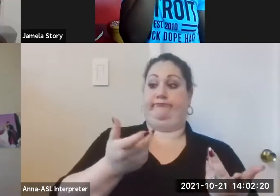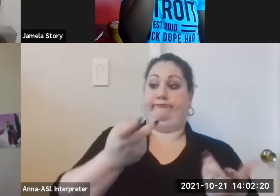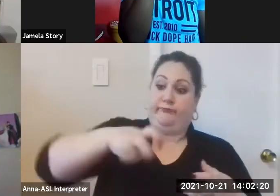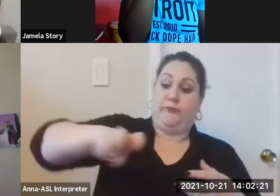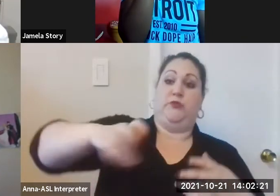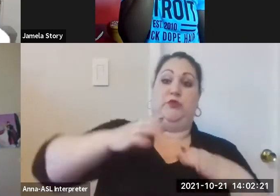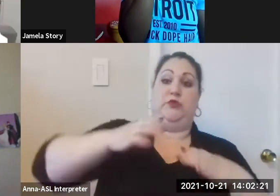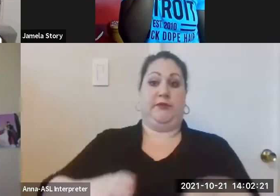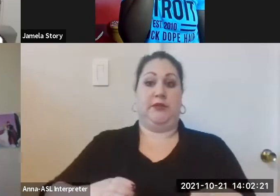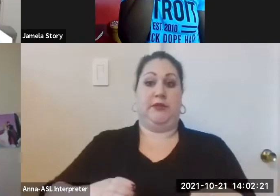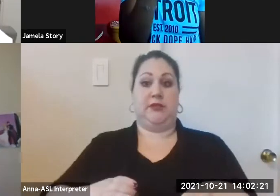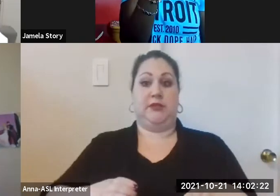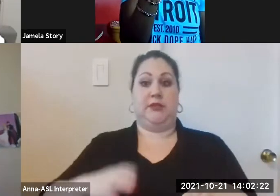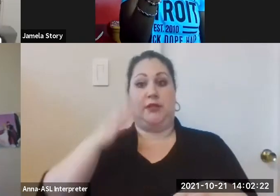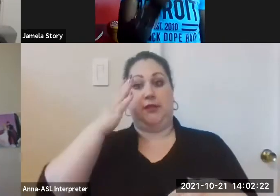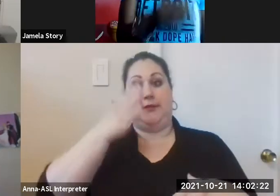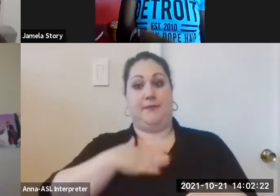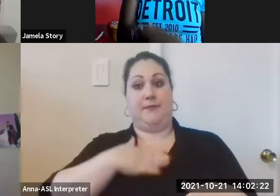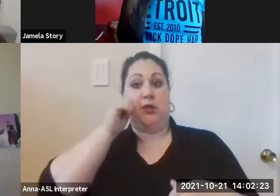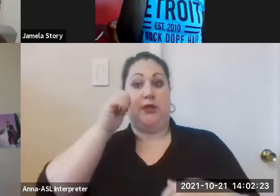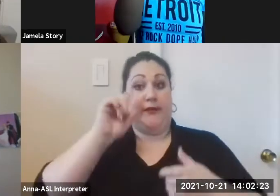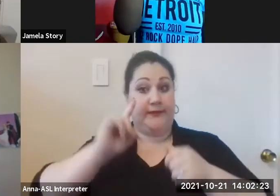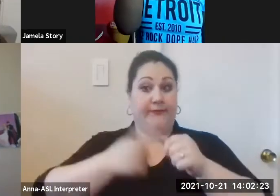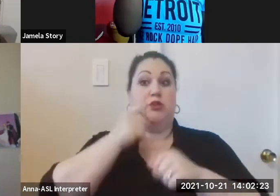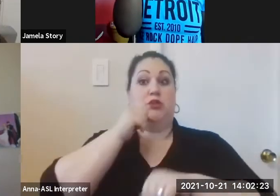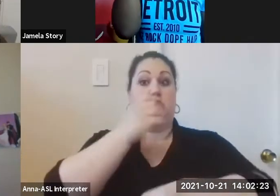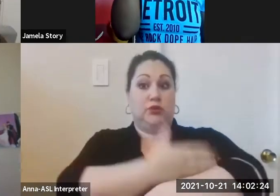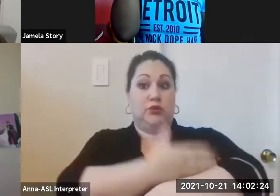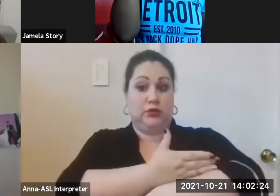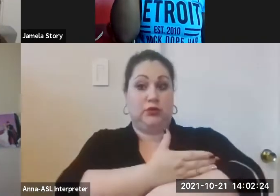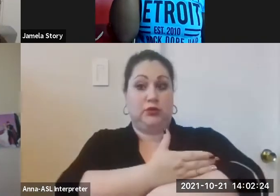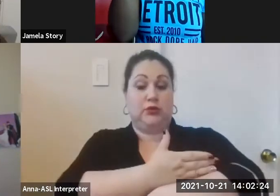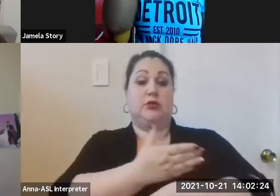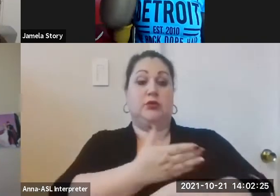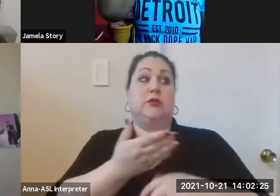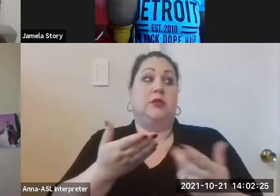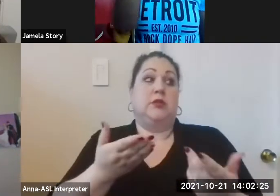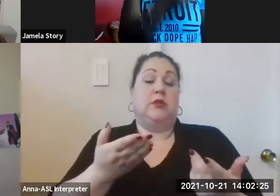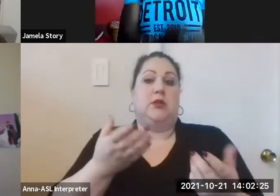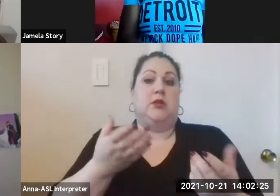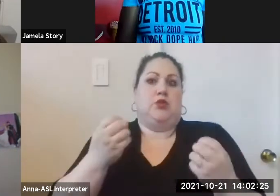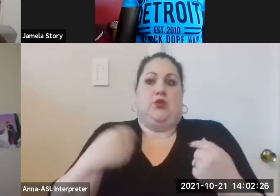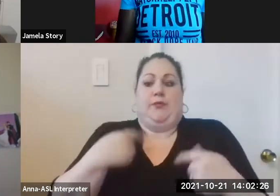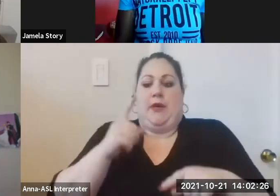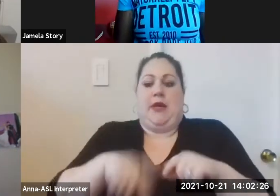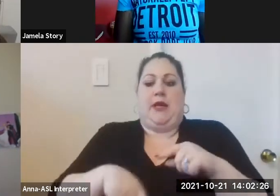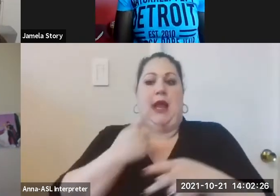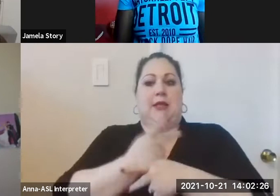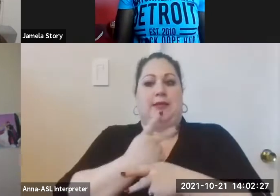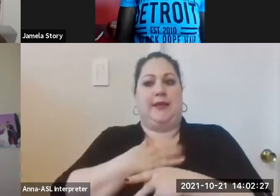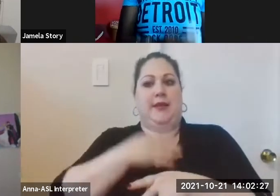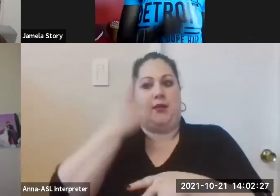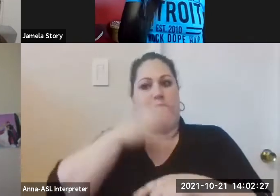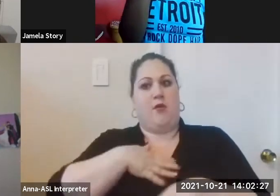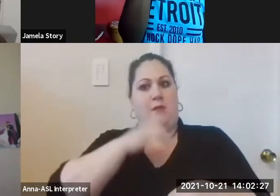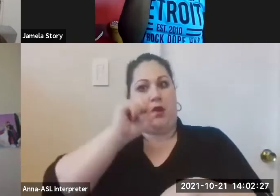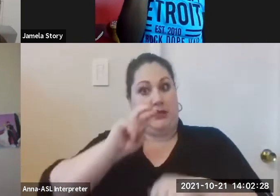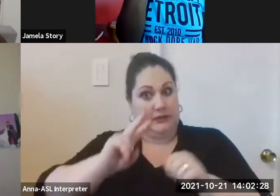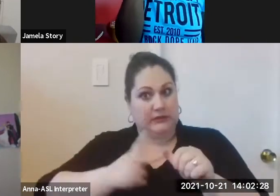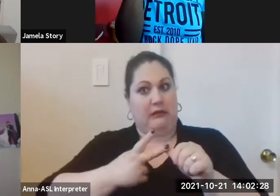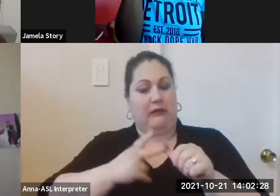that I could care for my second child? Thankfully, that case never opened, and the investigation didn't go anywhere.